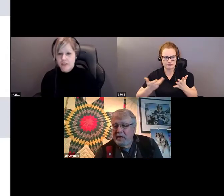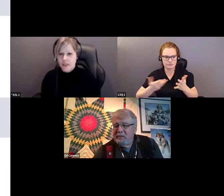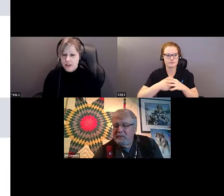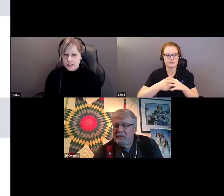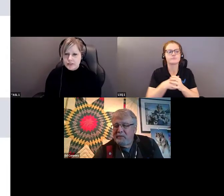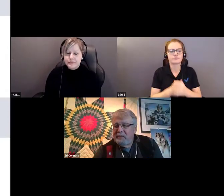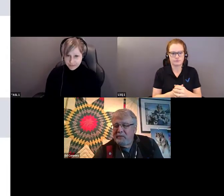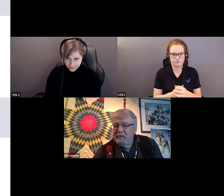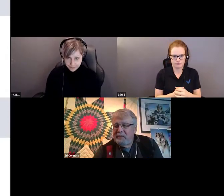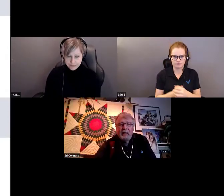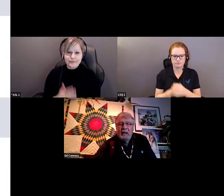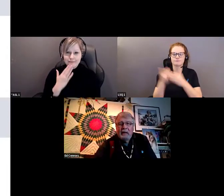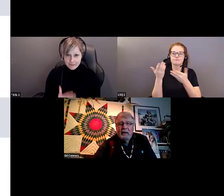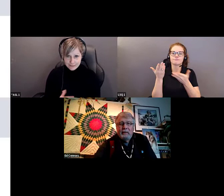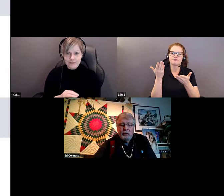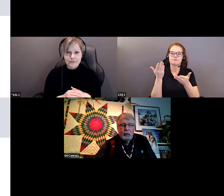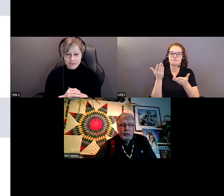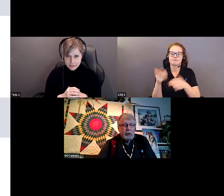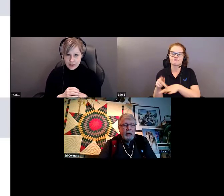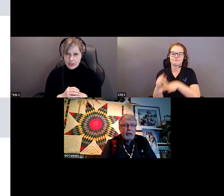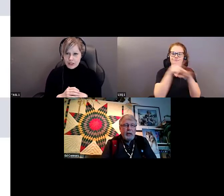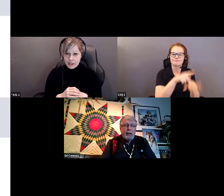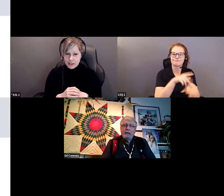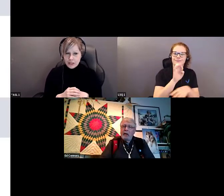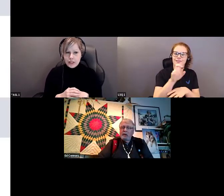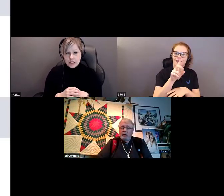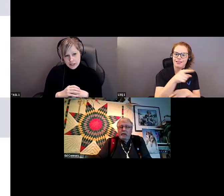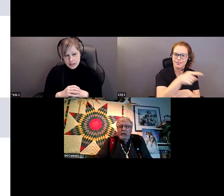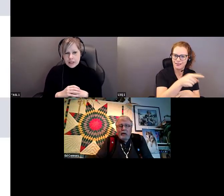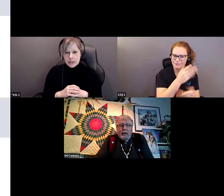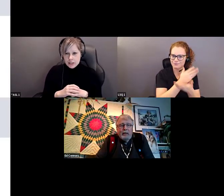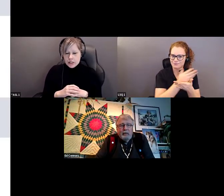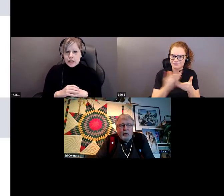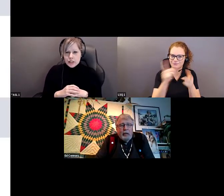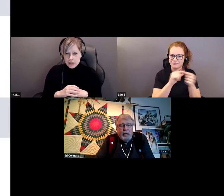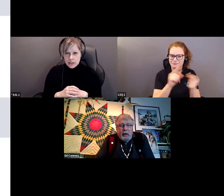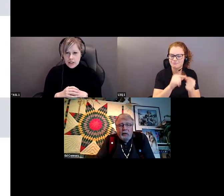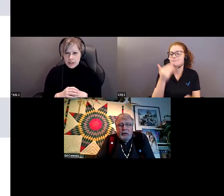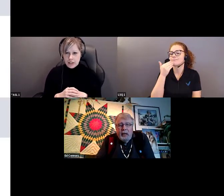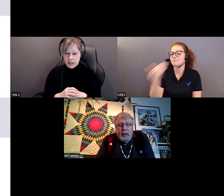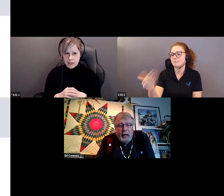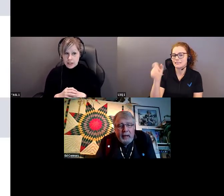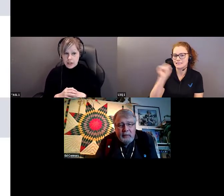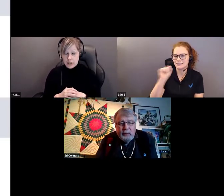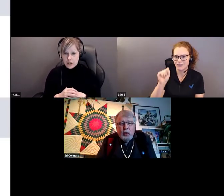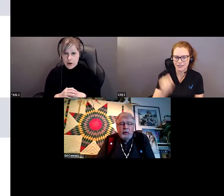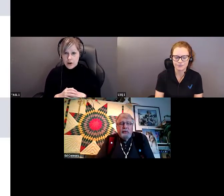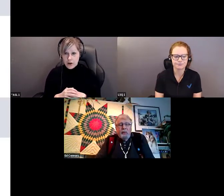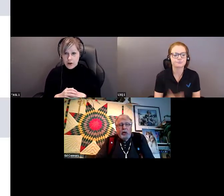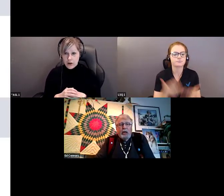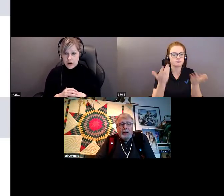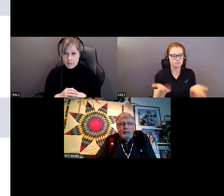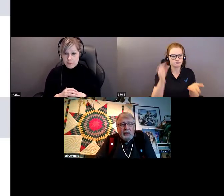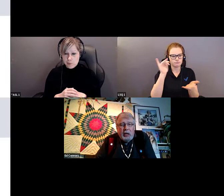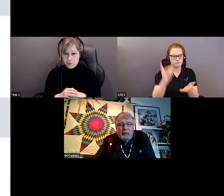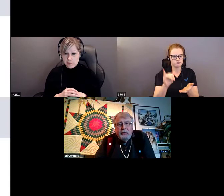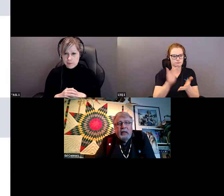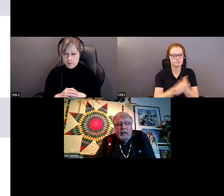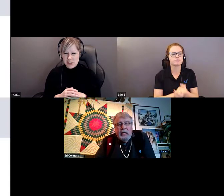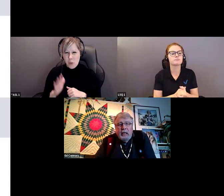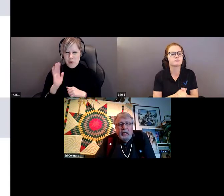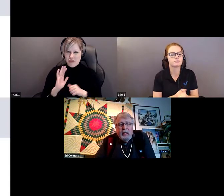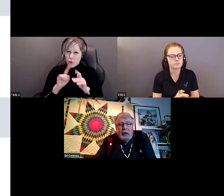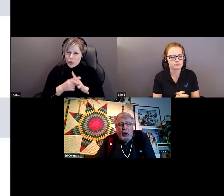Thank you, Stephanie. So I'm going to carry the story now forward from where I left